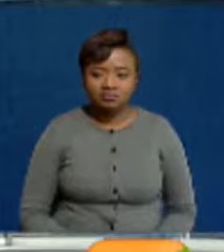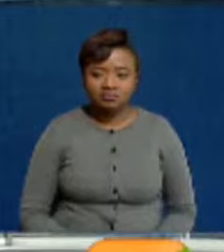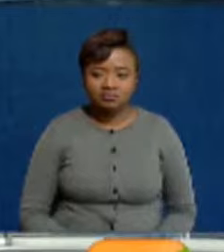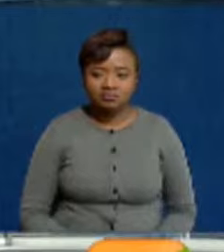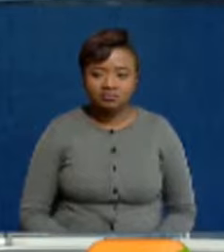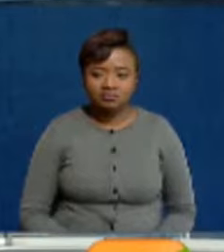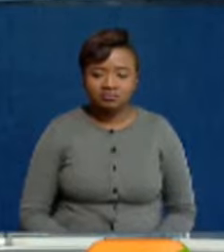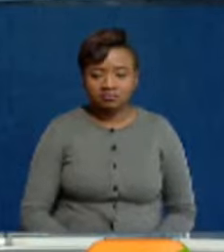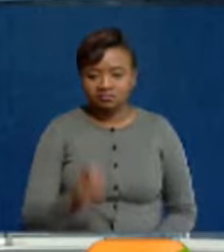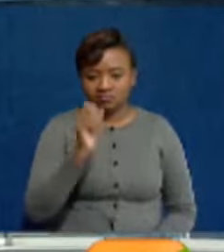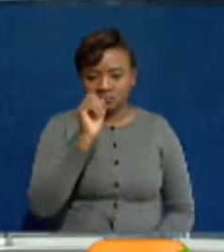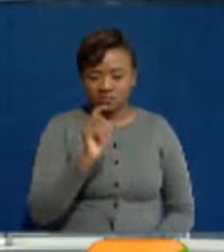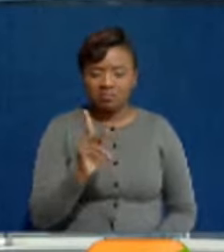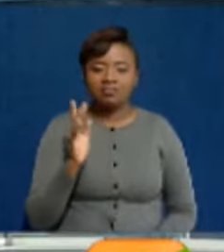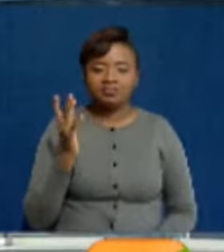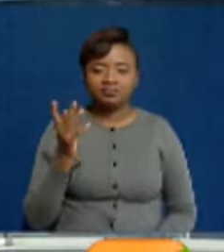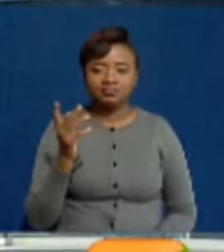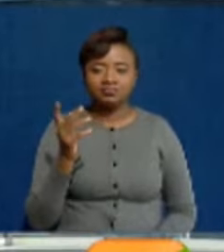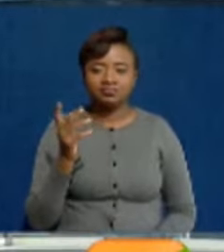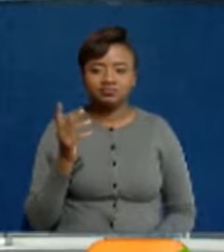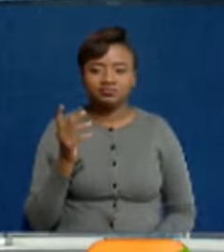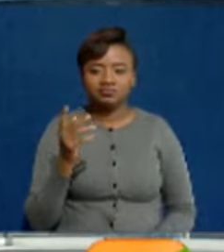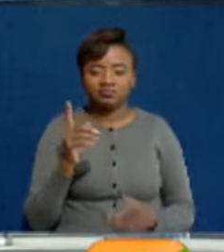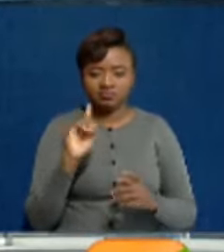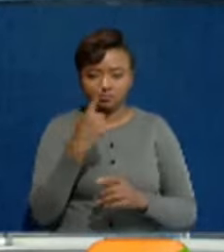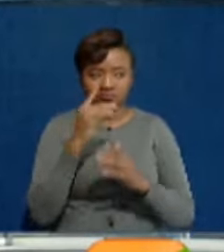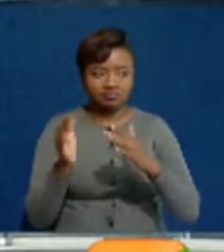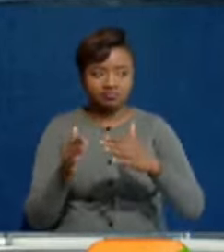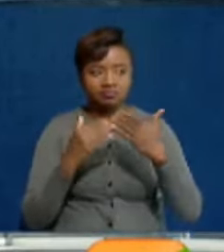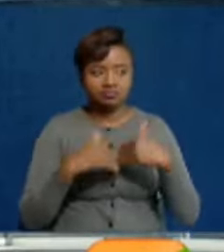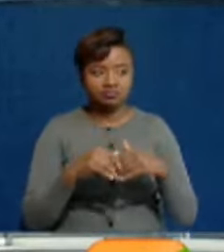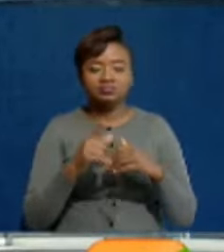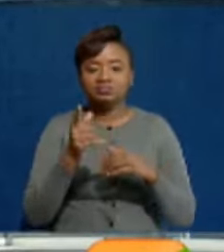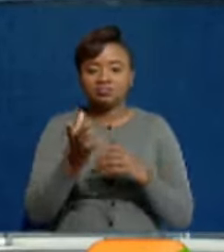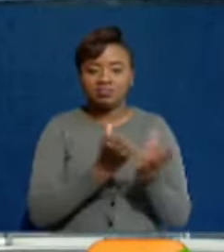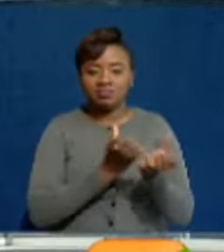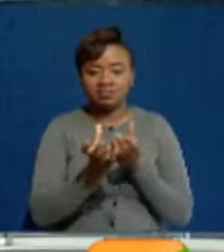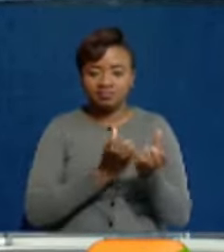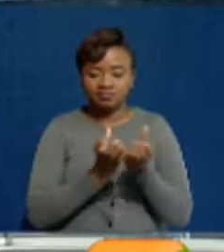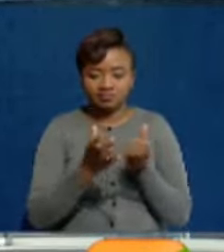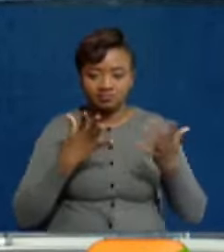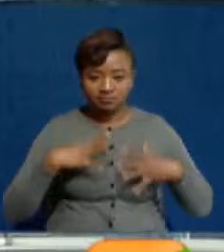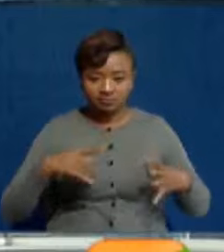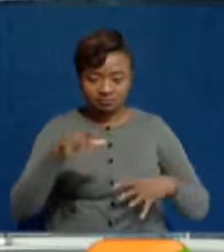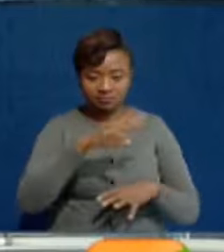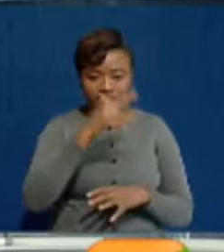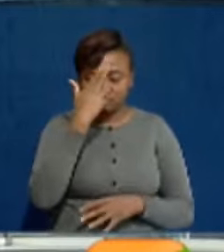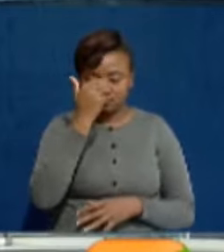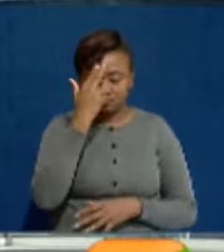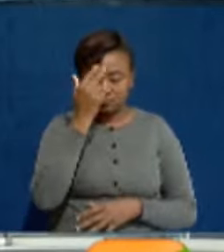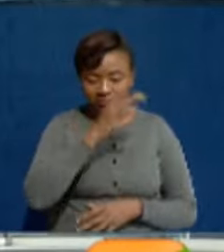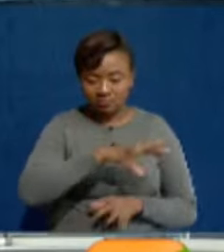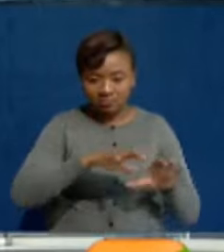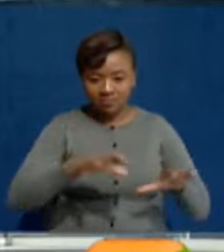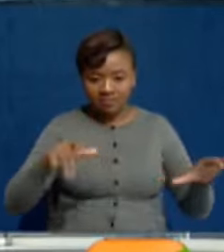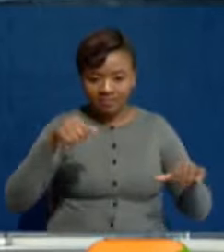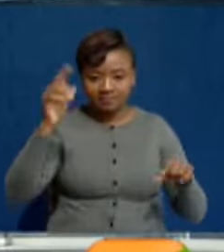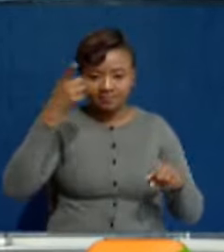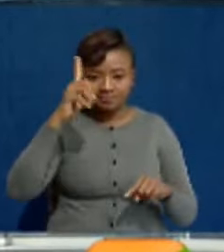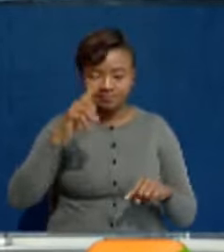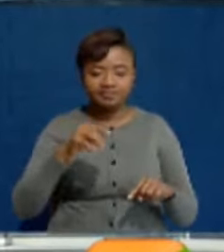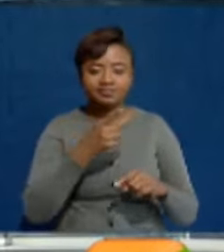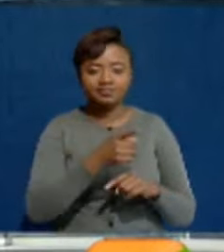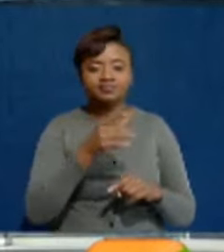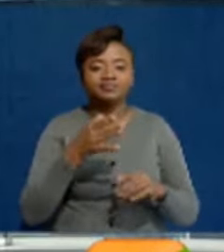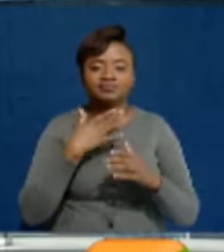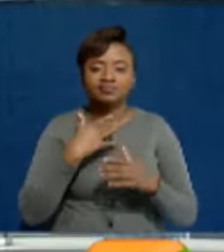We'll catch up with Mike shortly. Before then, traders at the Maasai Market in Nairobi's central business district held demonstrations